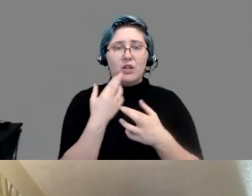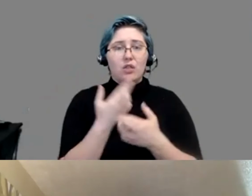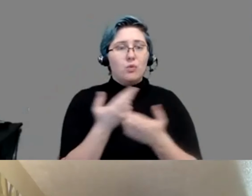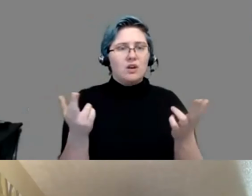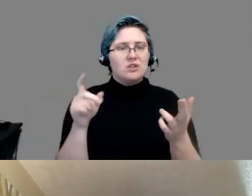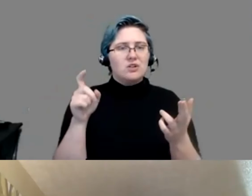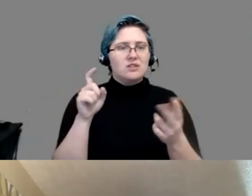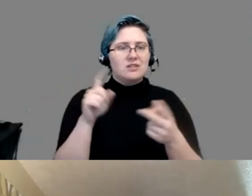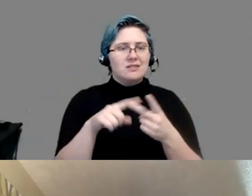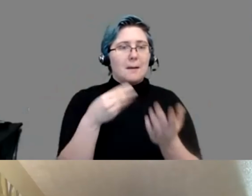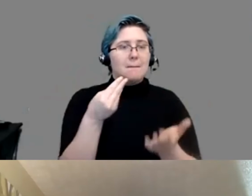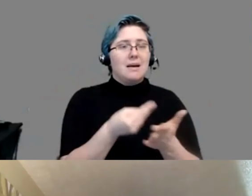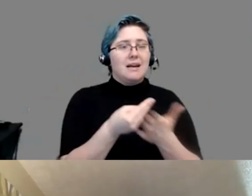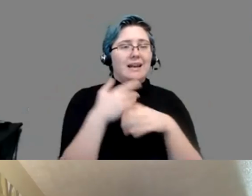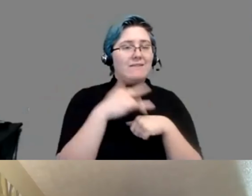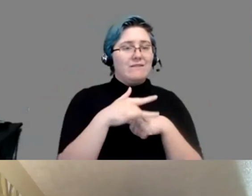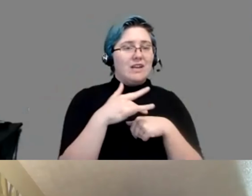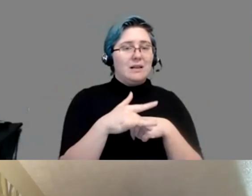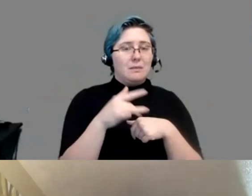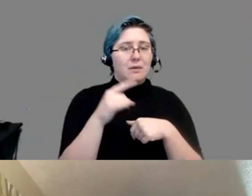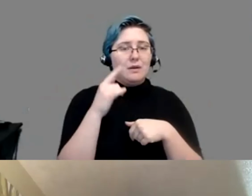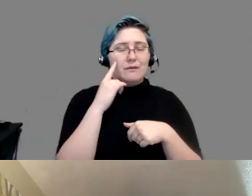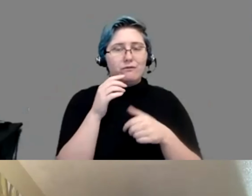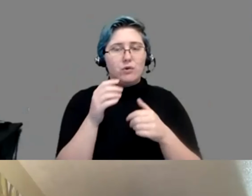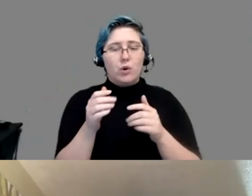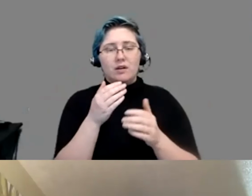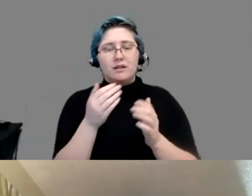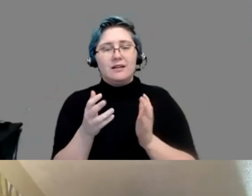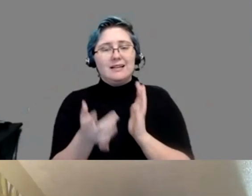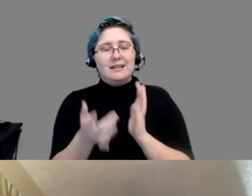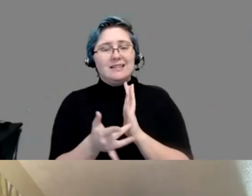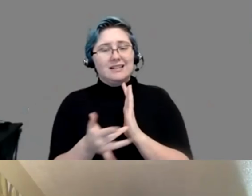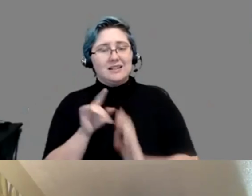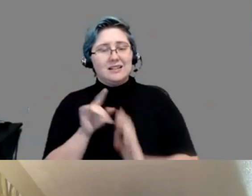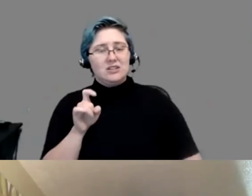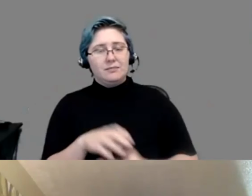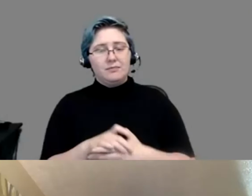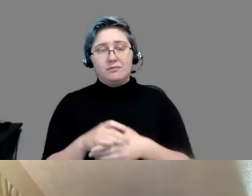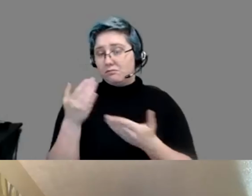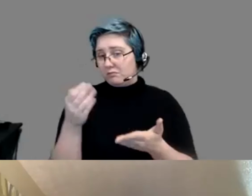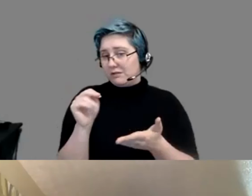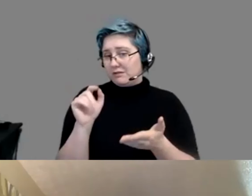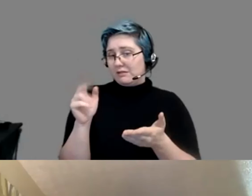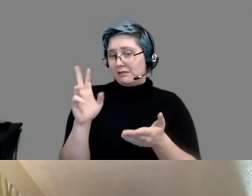and/or finances for adaptive technology? Go, Nathan.